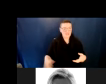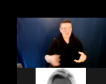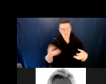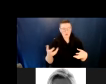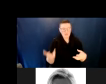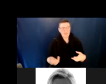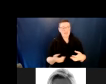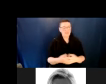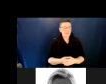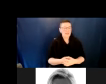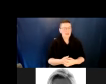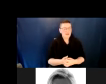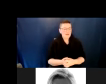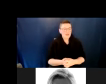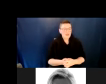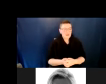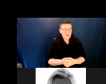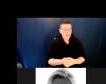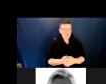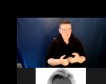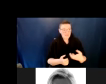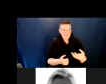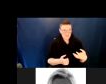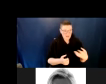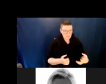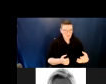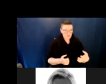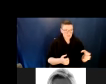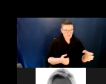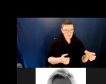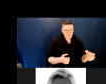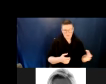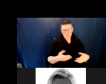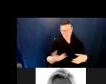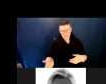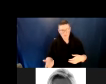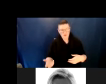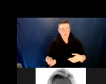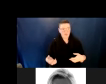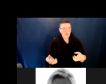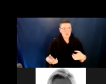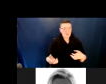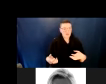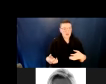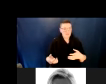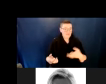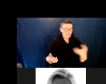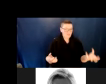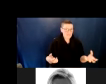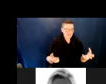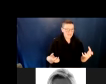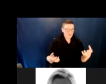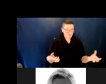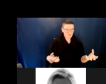travelers, he's really going places. Troubles as obstacles, we hit a bump in the road.